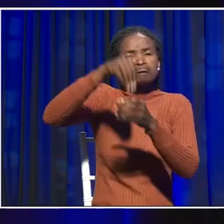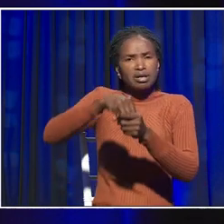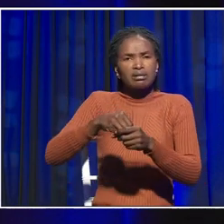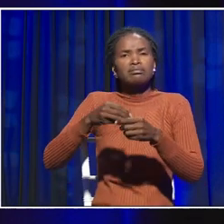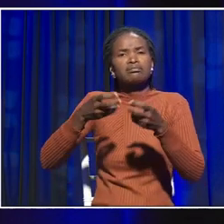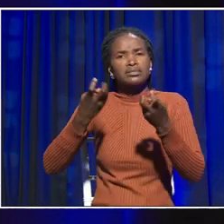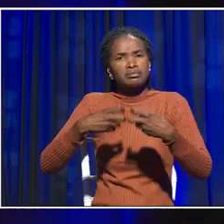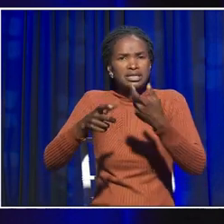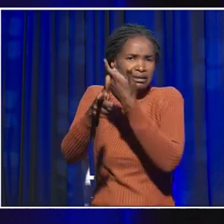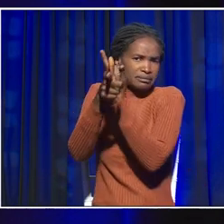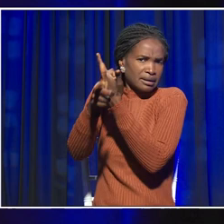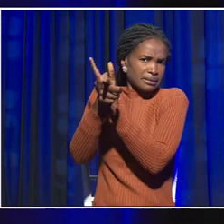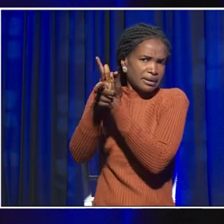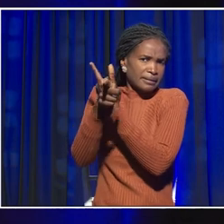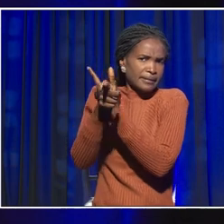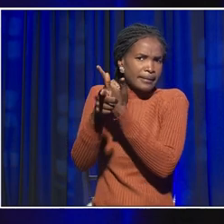these are